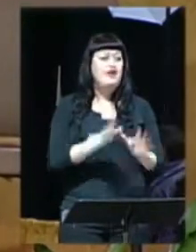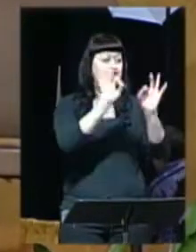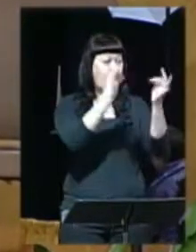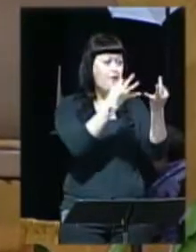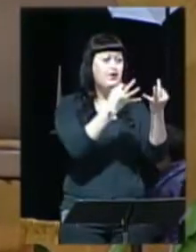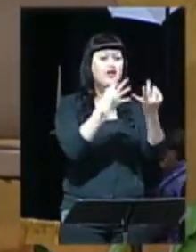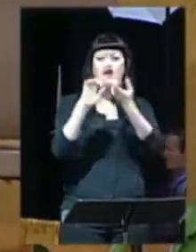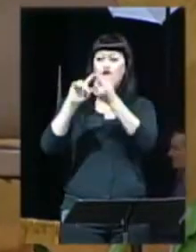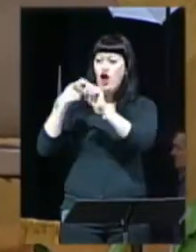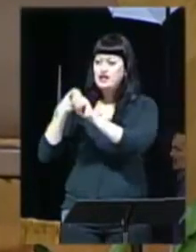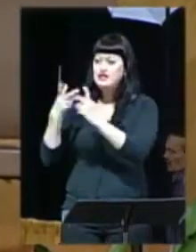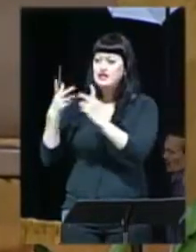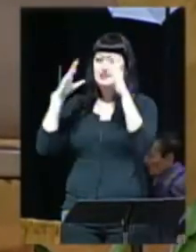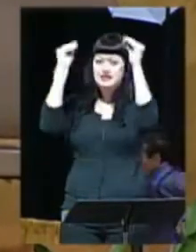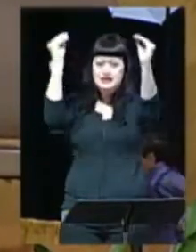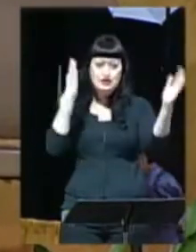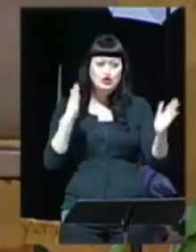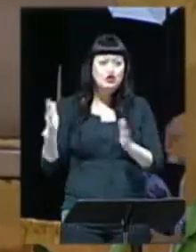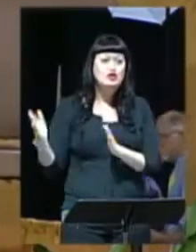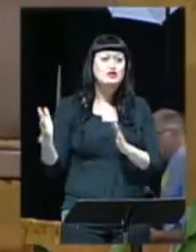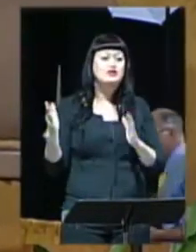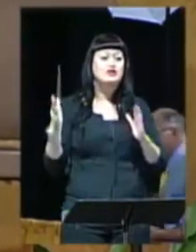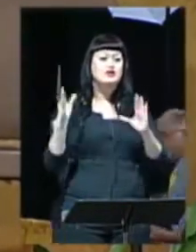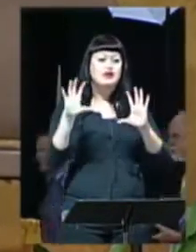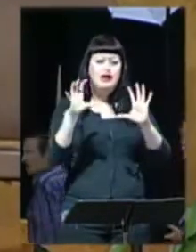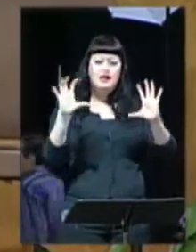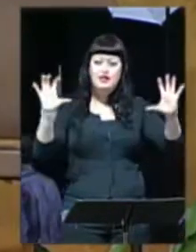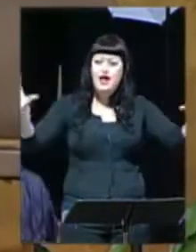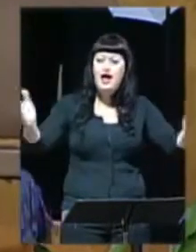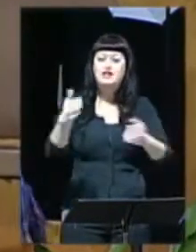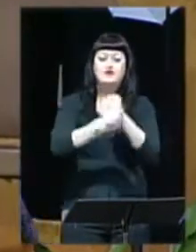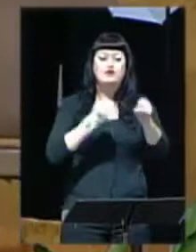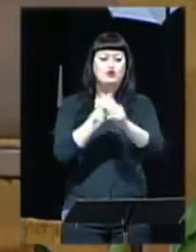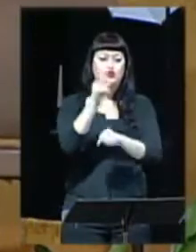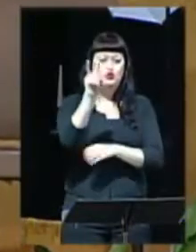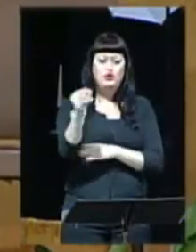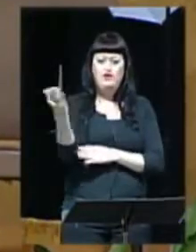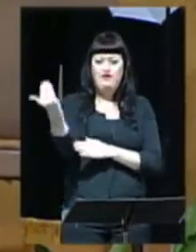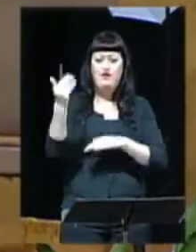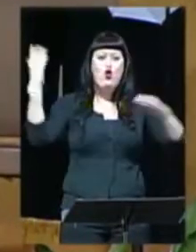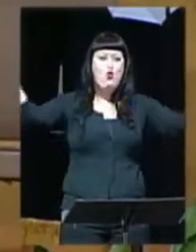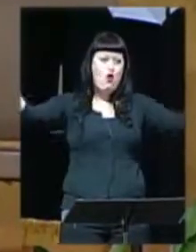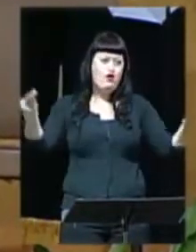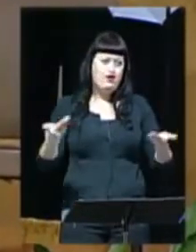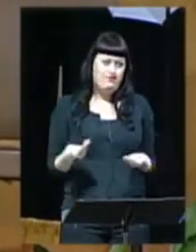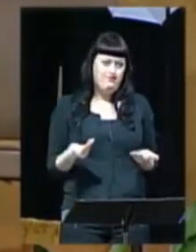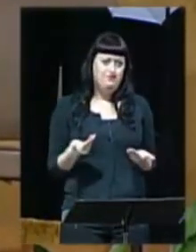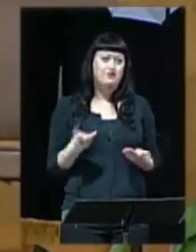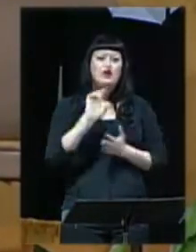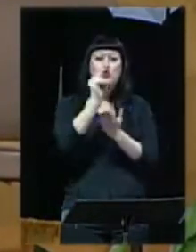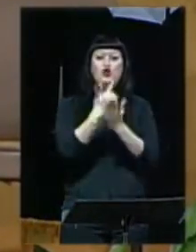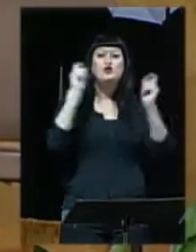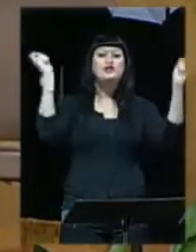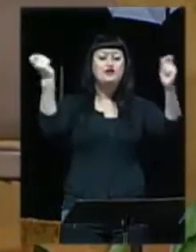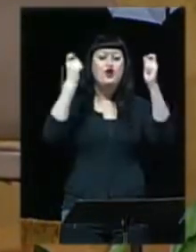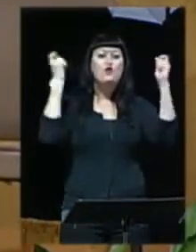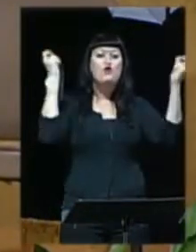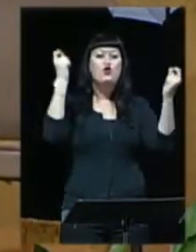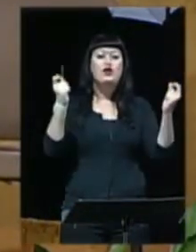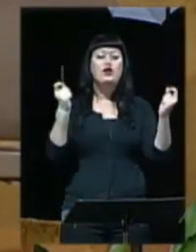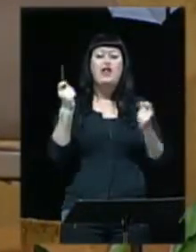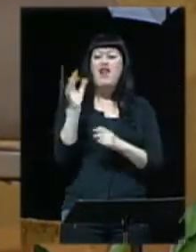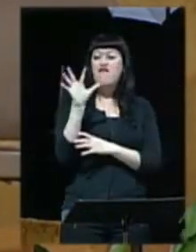Family, friends, teachers, class of 2015, welcome to the graduation ceremony